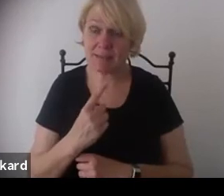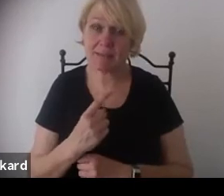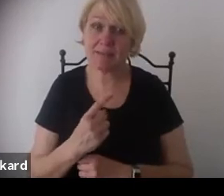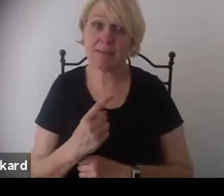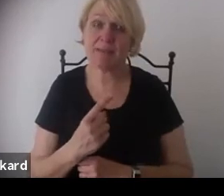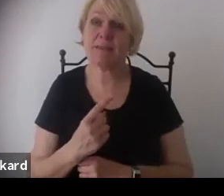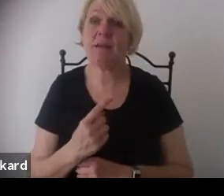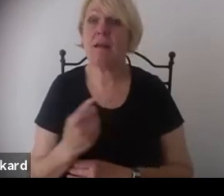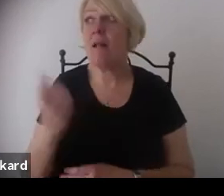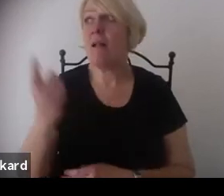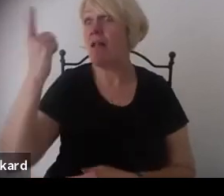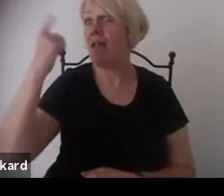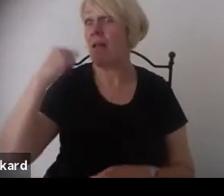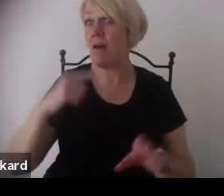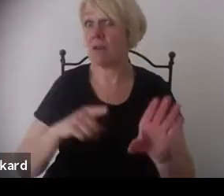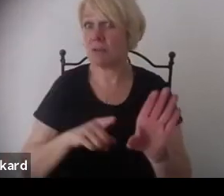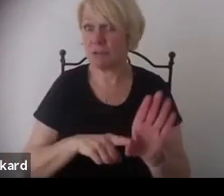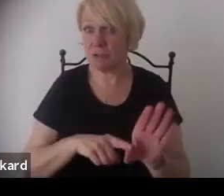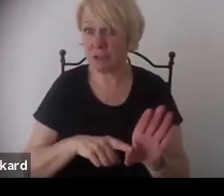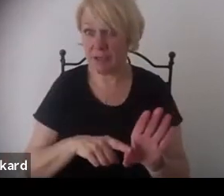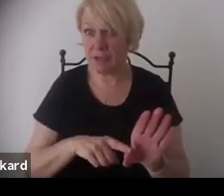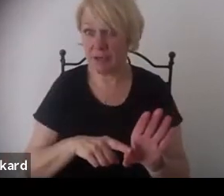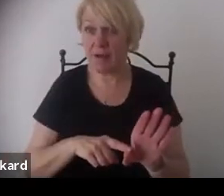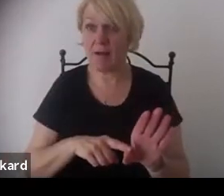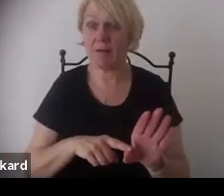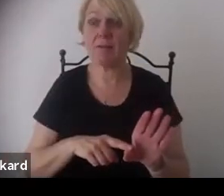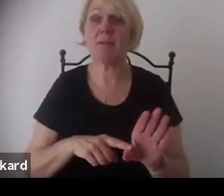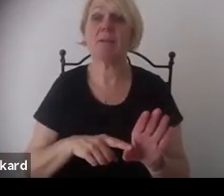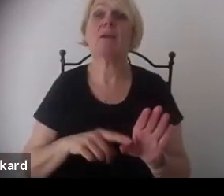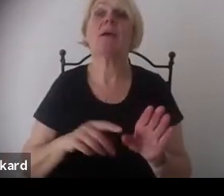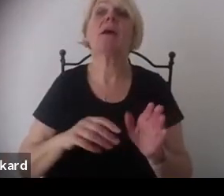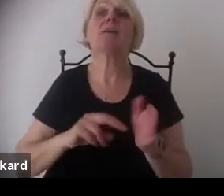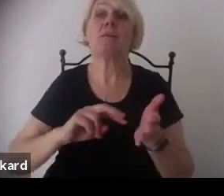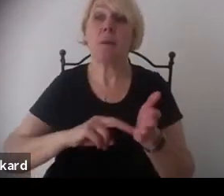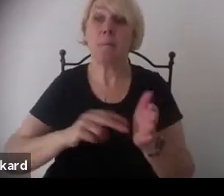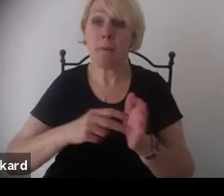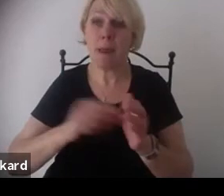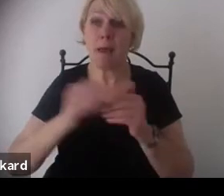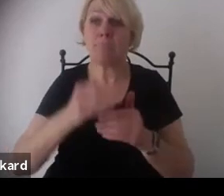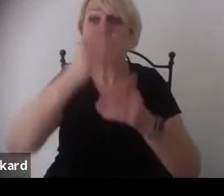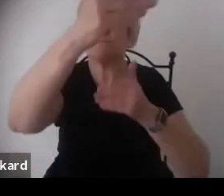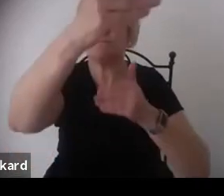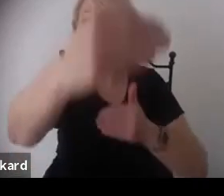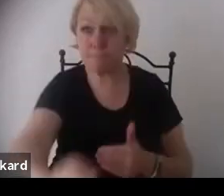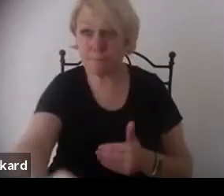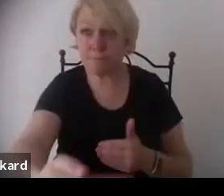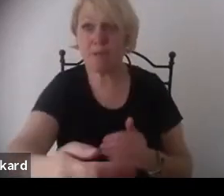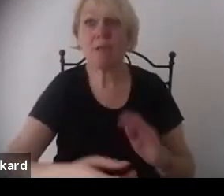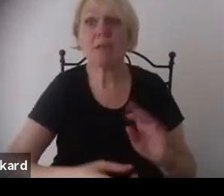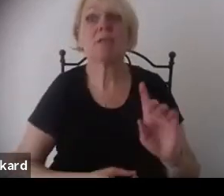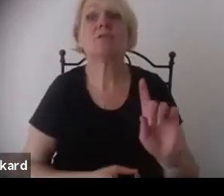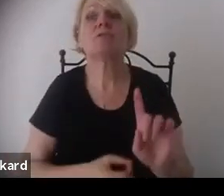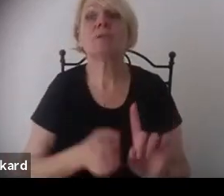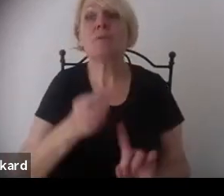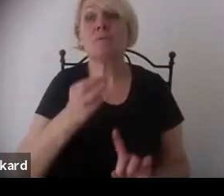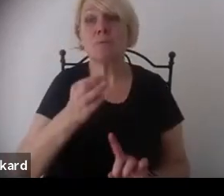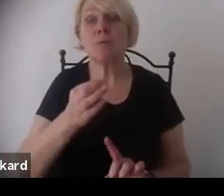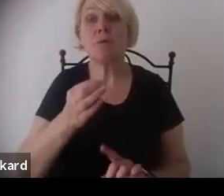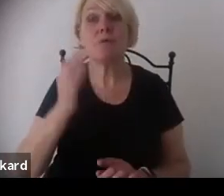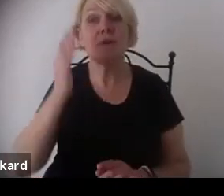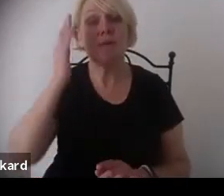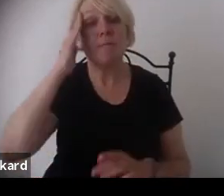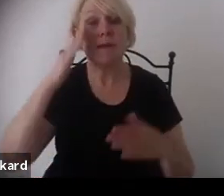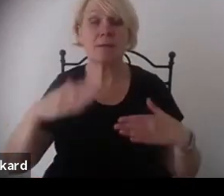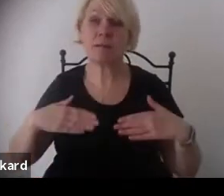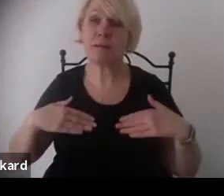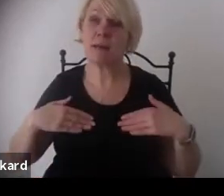of the national NHS long-term plan to increase the funding for mental health proportionately higher than the rest of